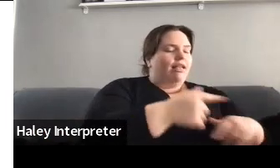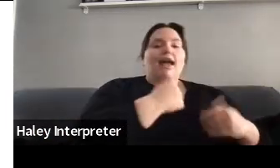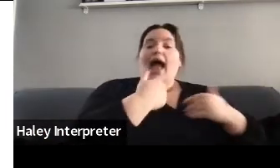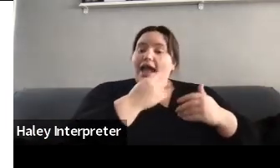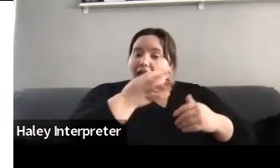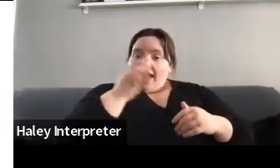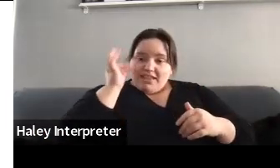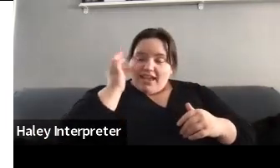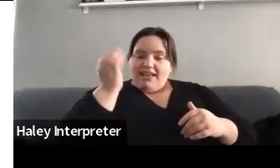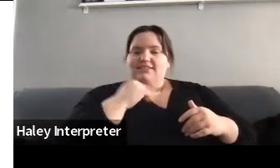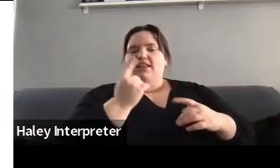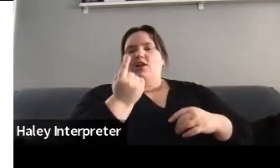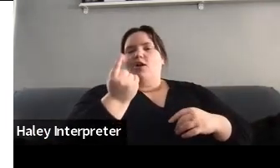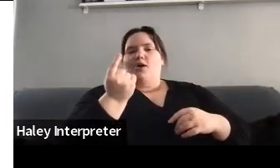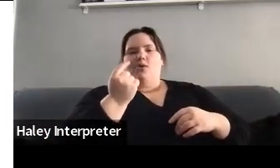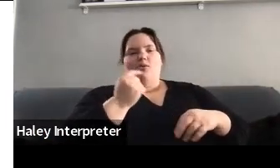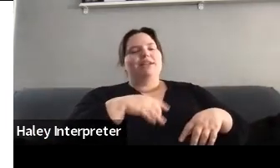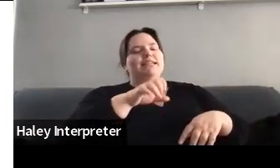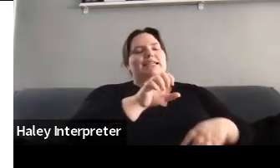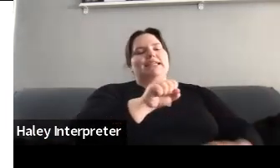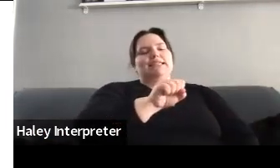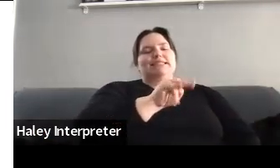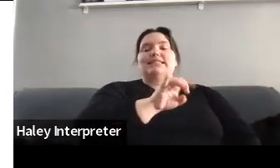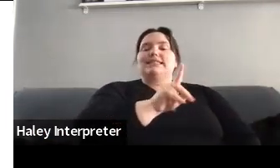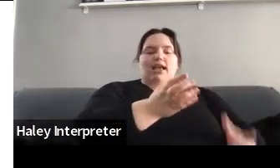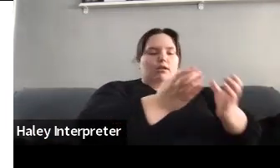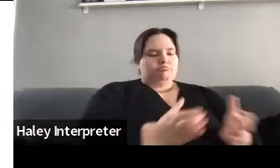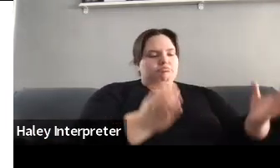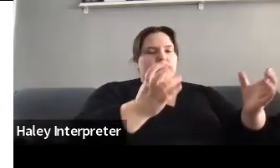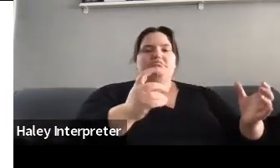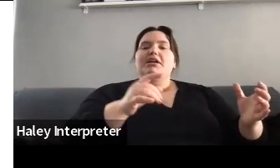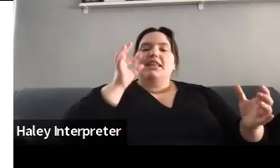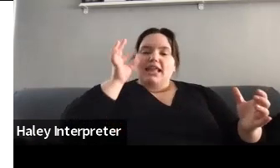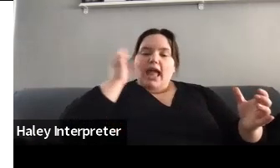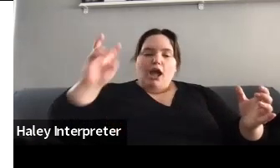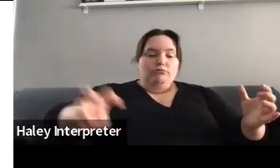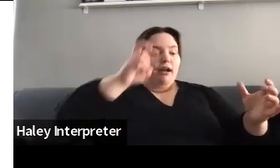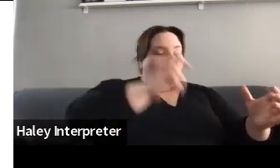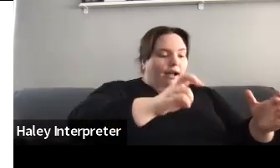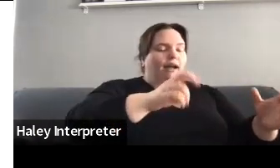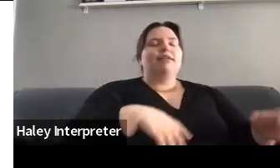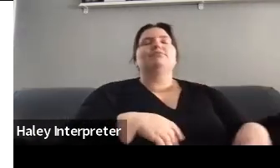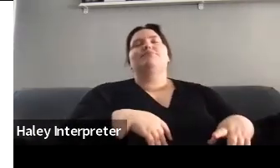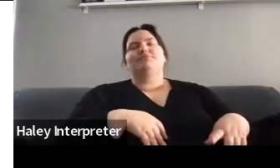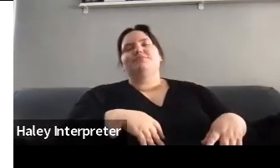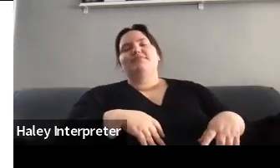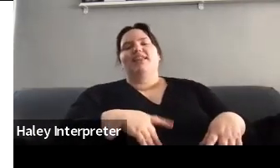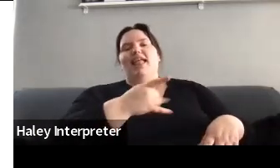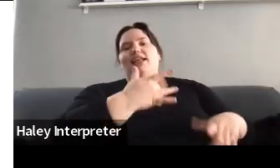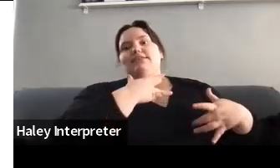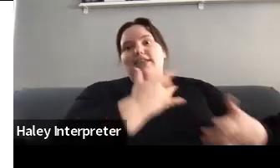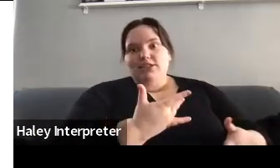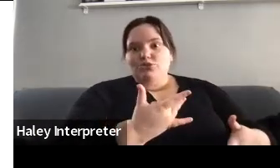in the sink to get water out of the sink, and those tend to be the ones that like these fountains a lot. I